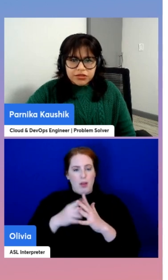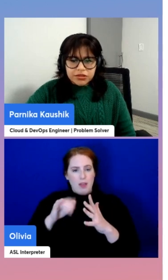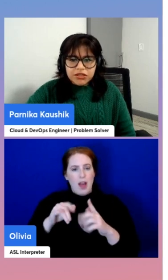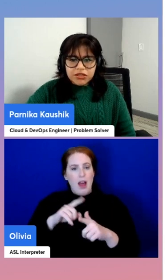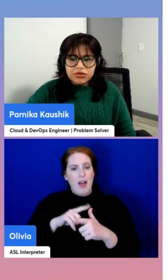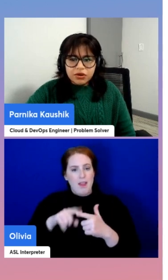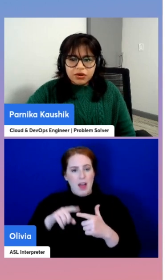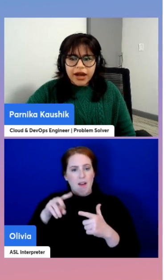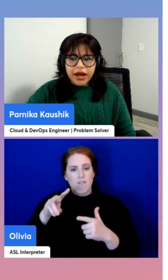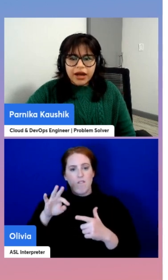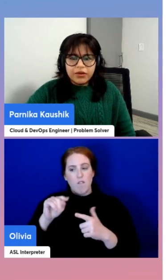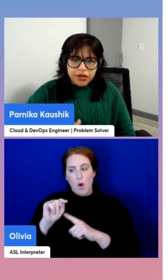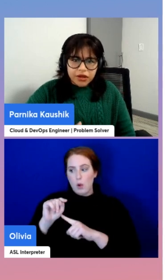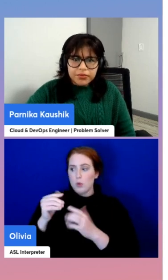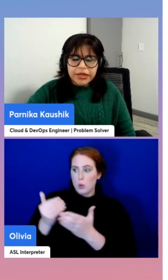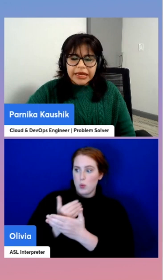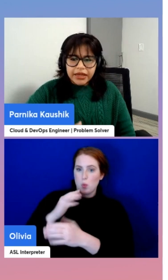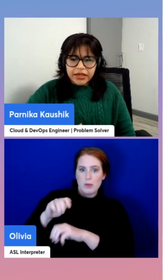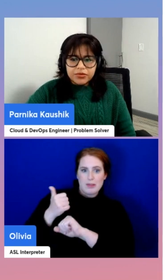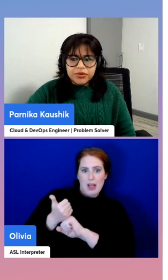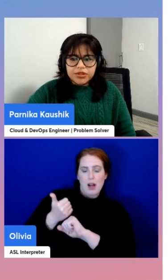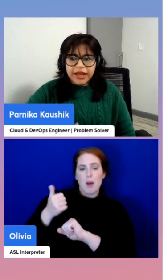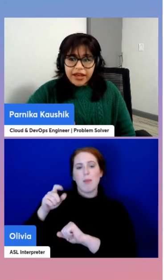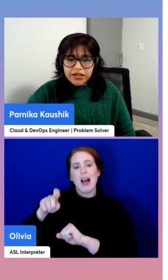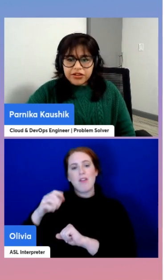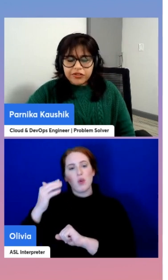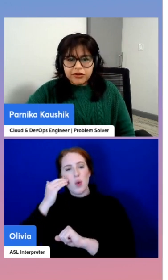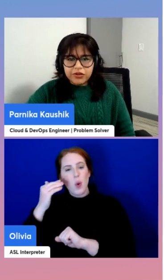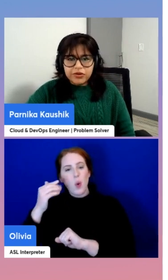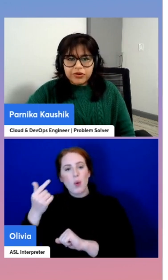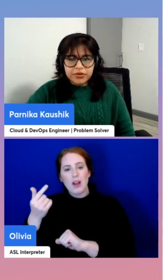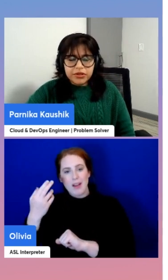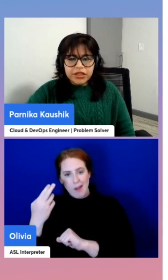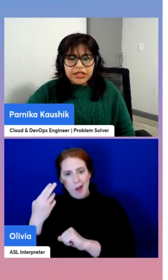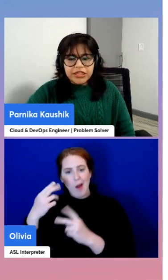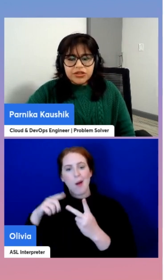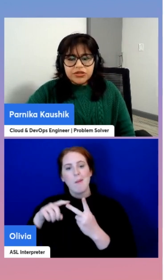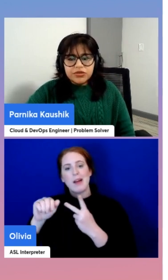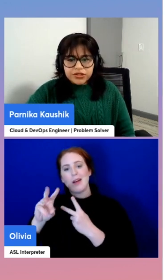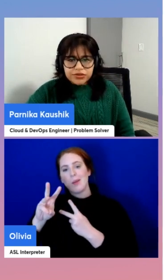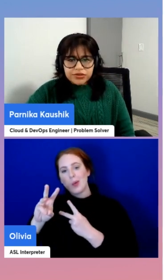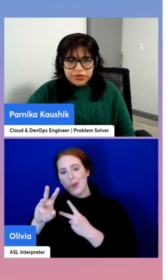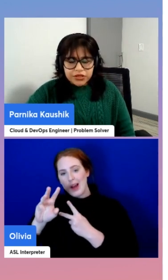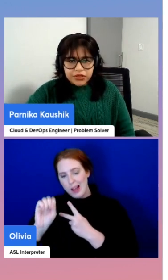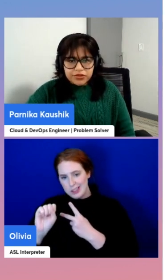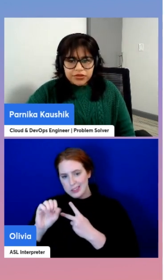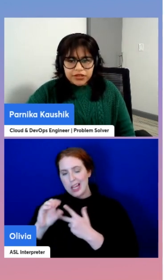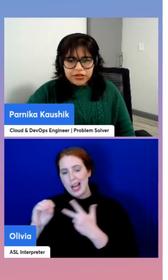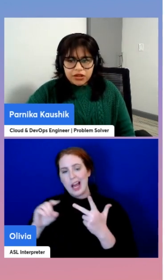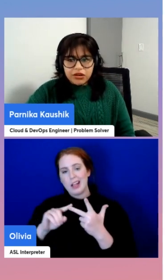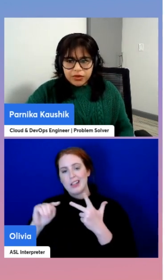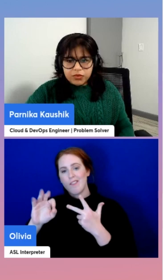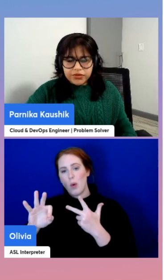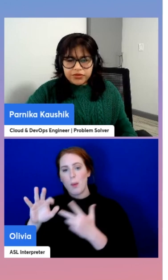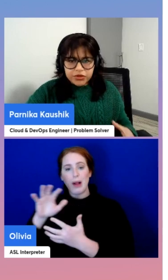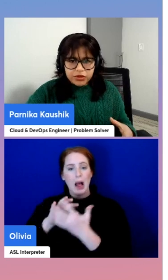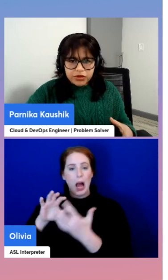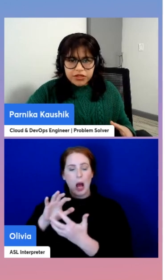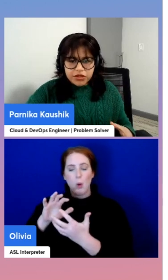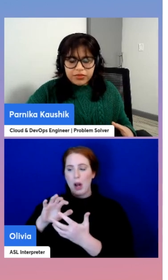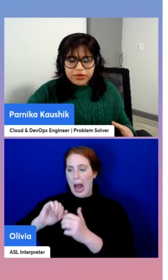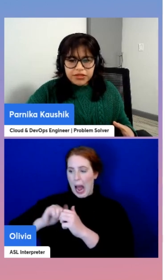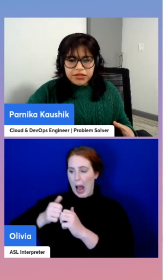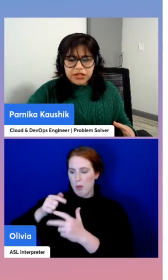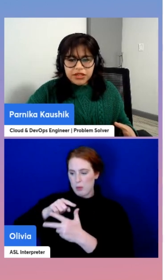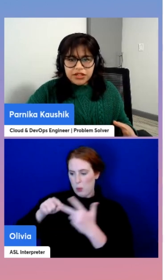Vault instance, you need to know how GitHub, AWS, and Terraform Cloud need to interact with each other, right? Along with Vault, of course.